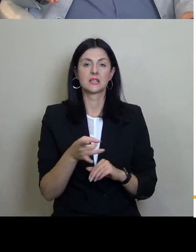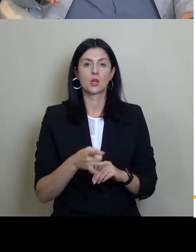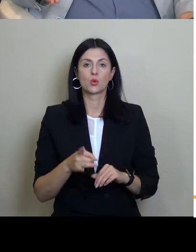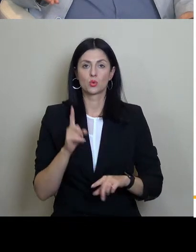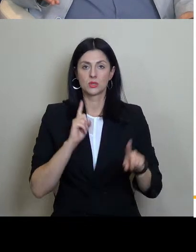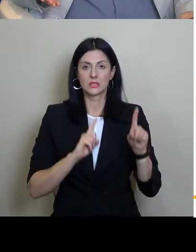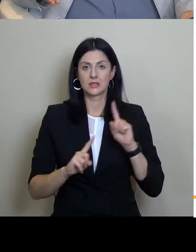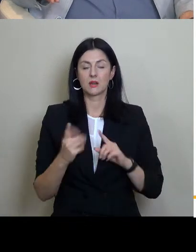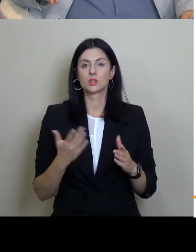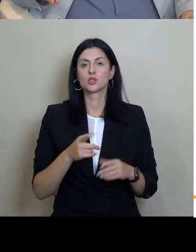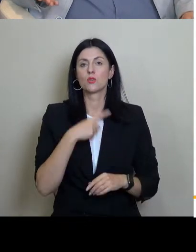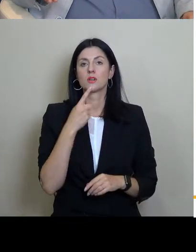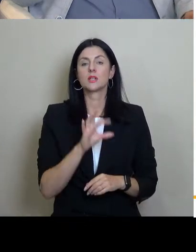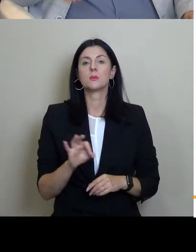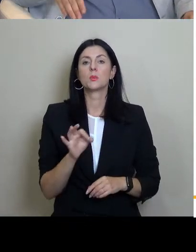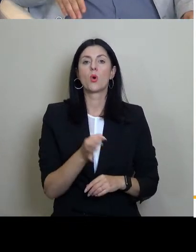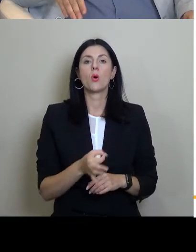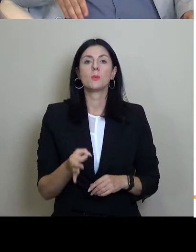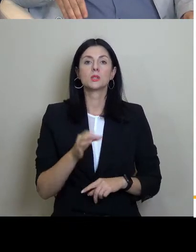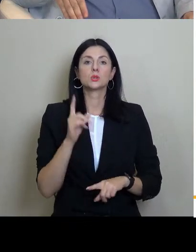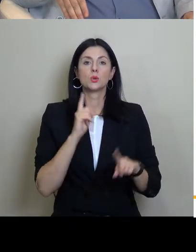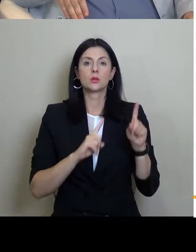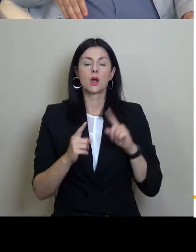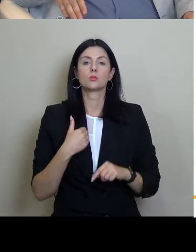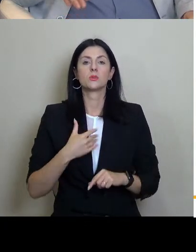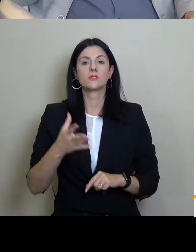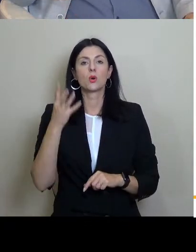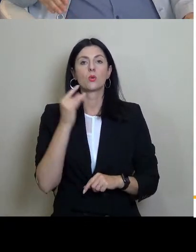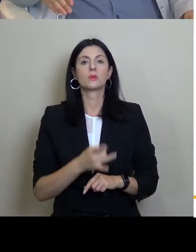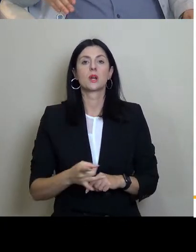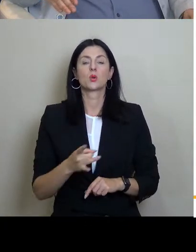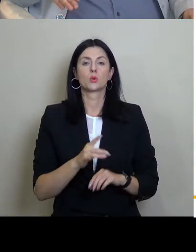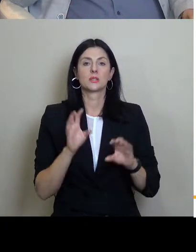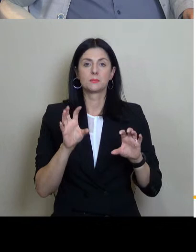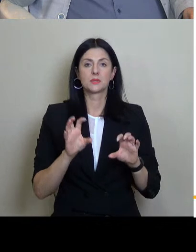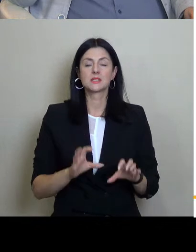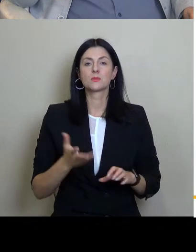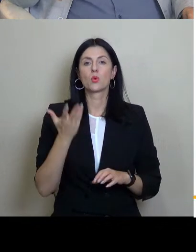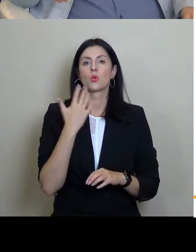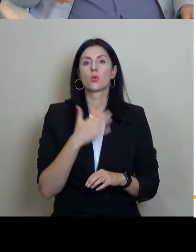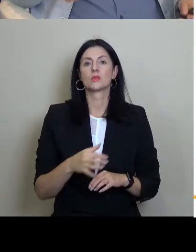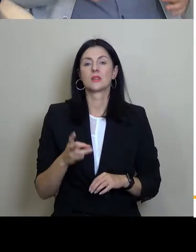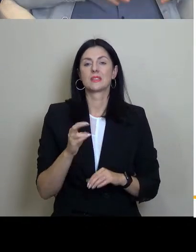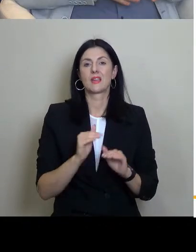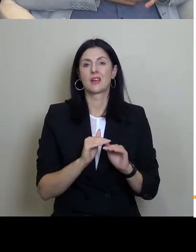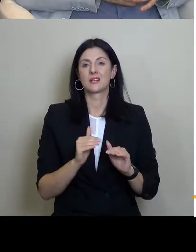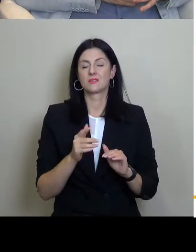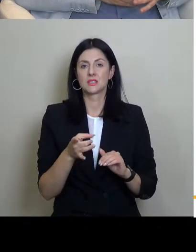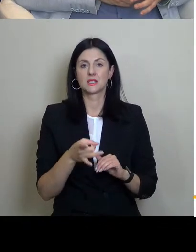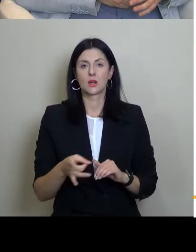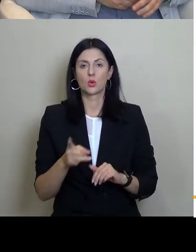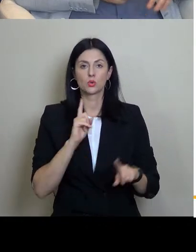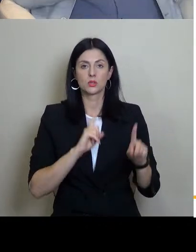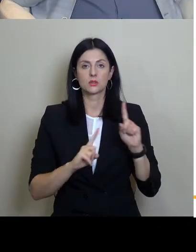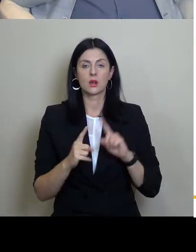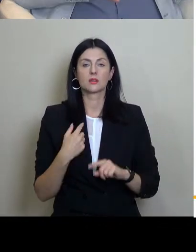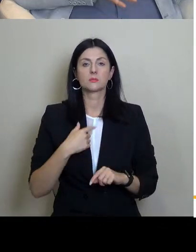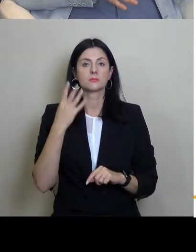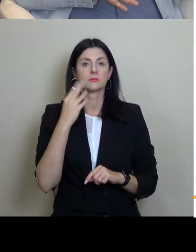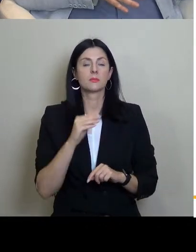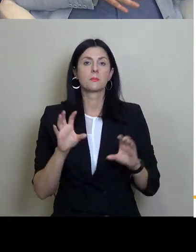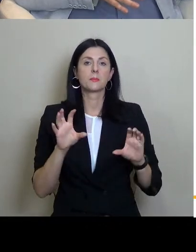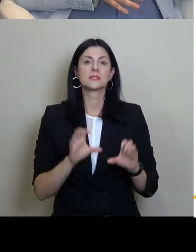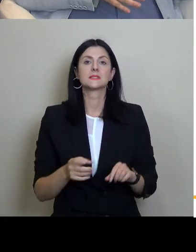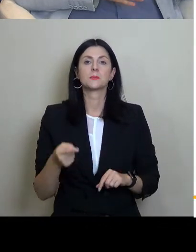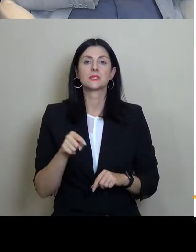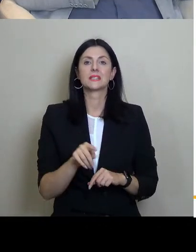local communities. If we are talking about the Oblast Council, we take into account the Rayon principle, but if we are talking about